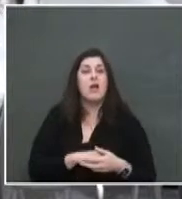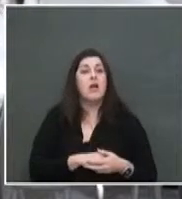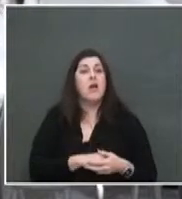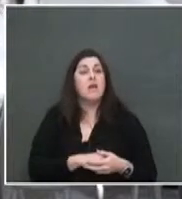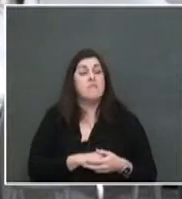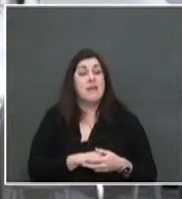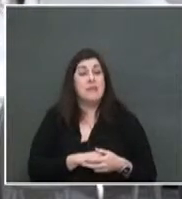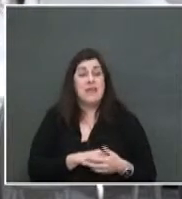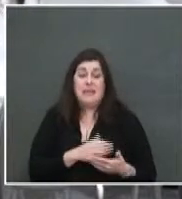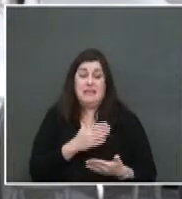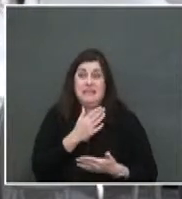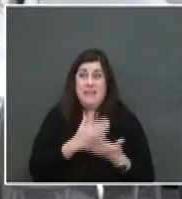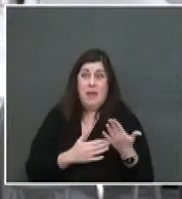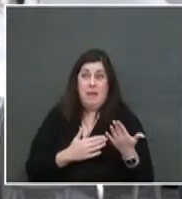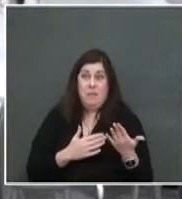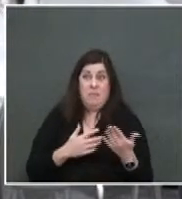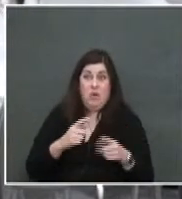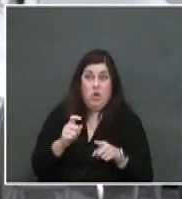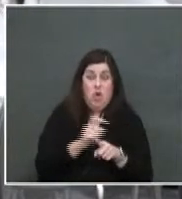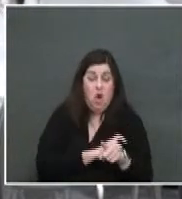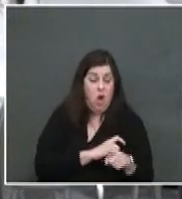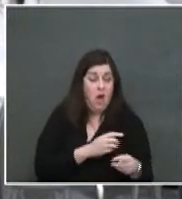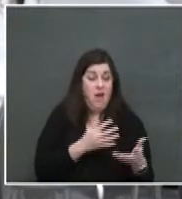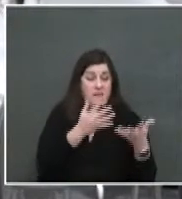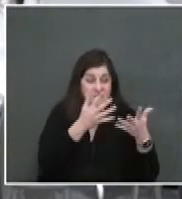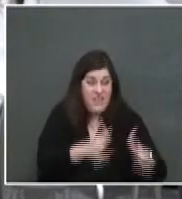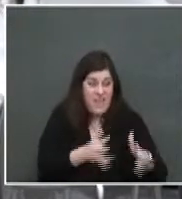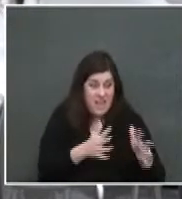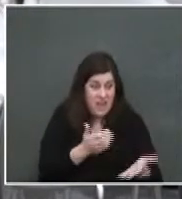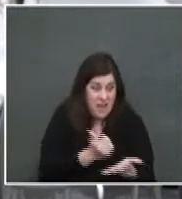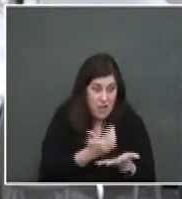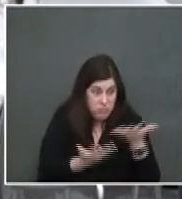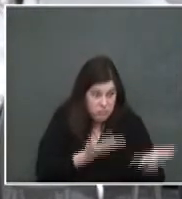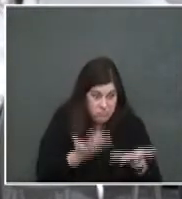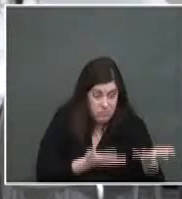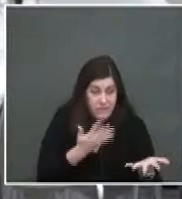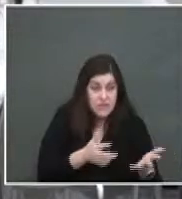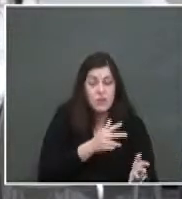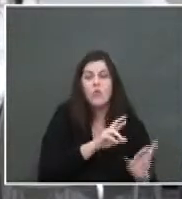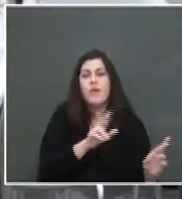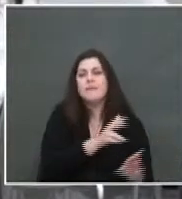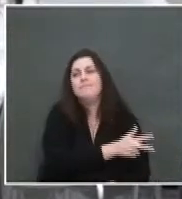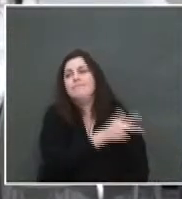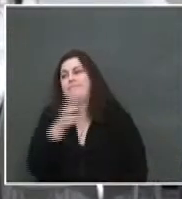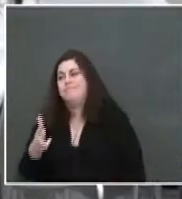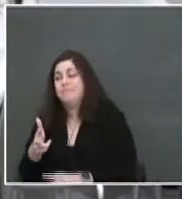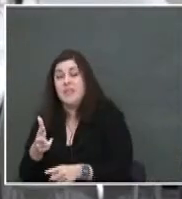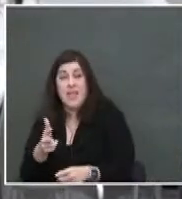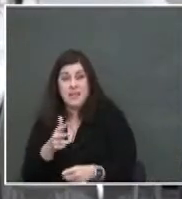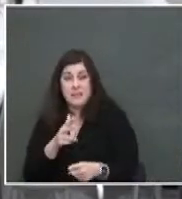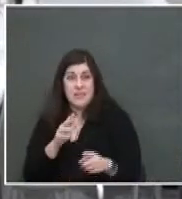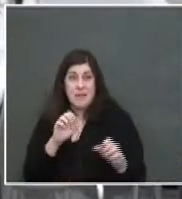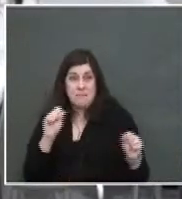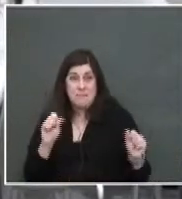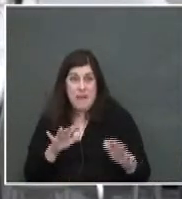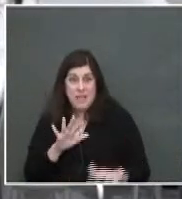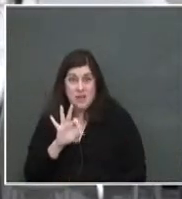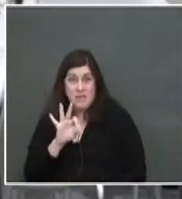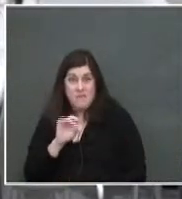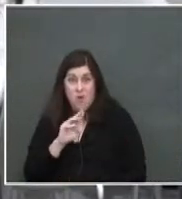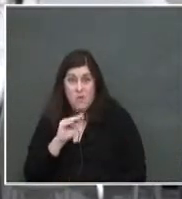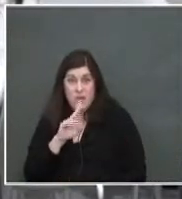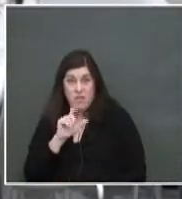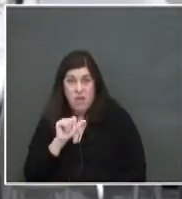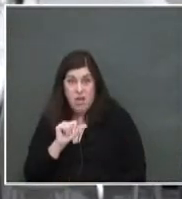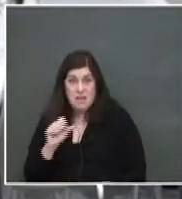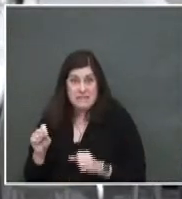certain calls, and how quickly they'll be able to get to the next one. So, you know, I don't know that there's any magic formula to this, but, you know, I've